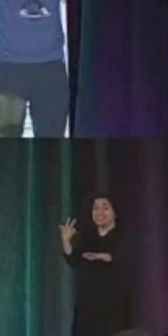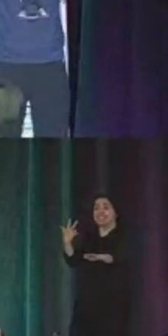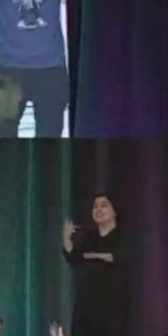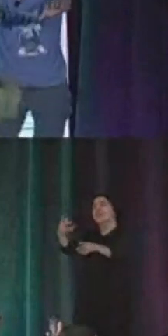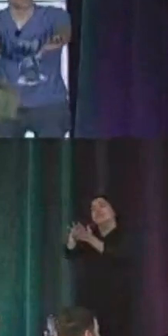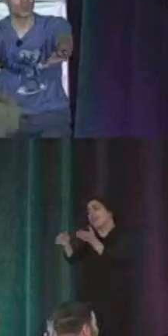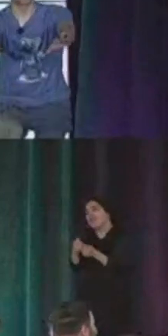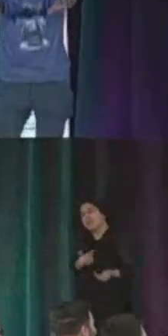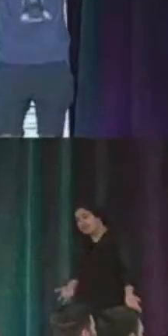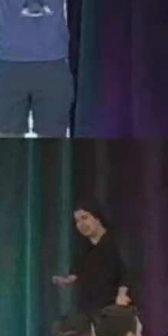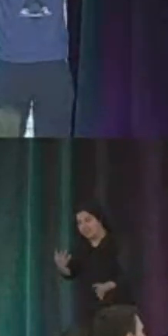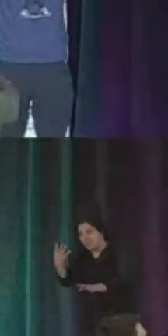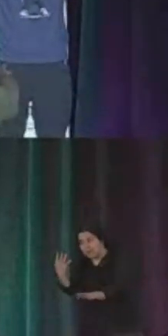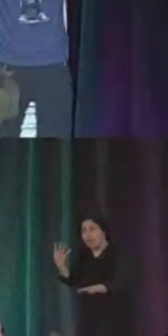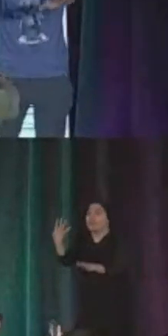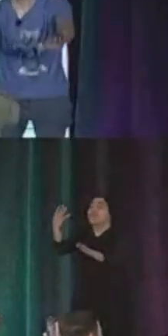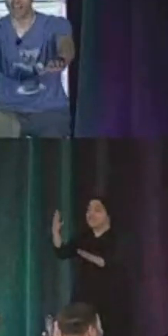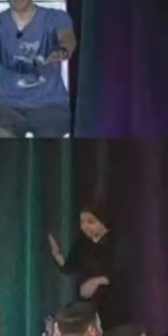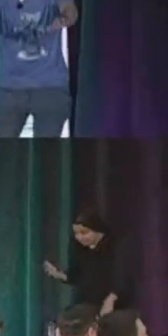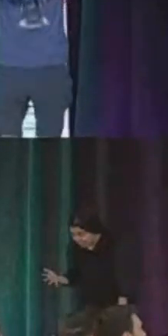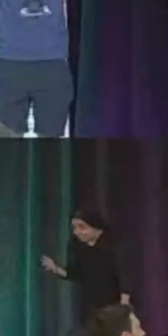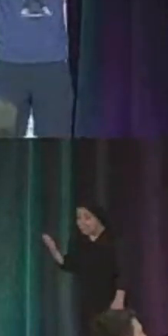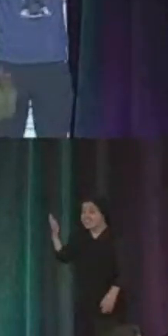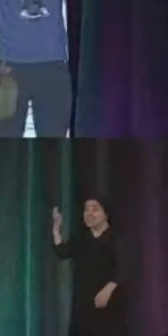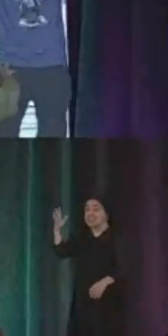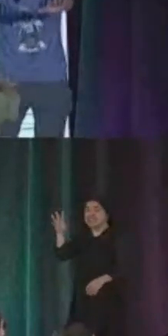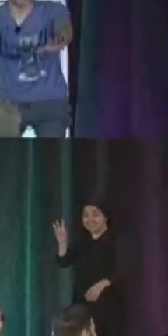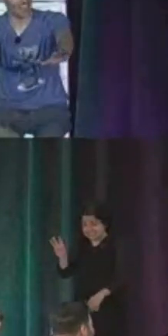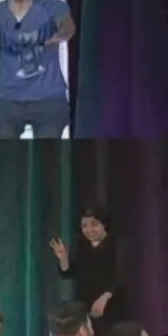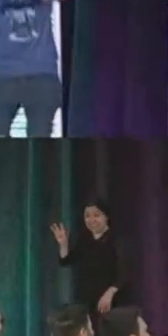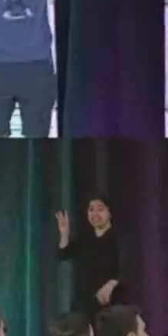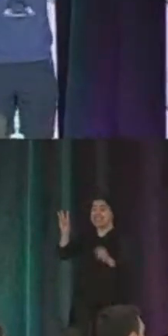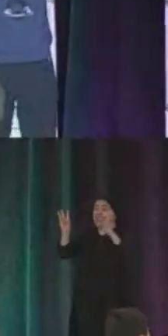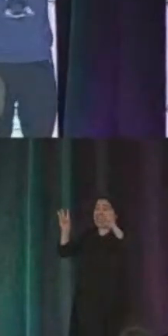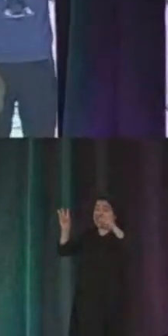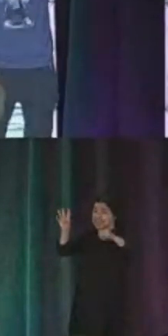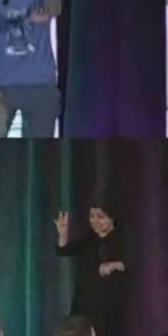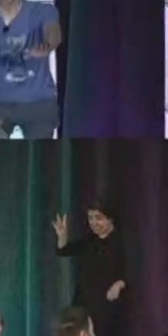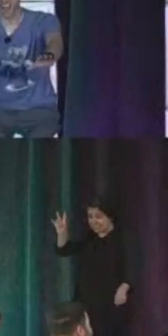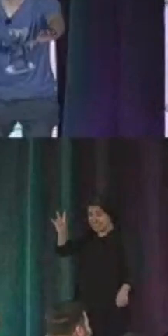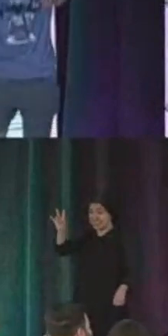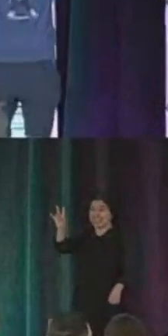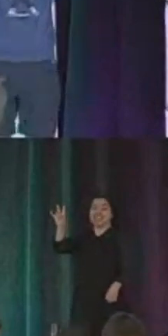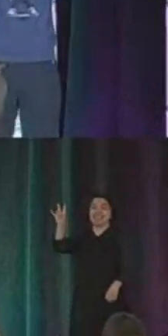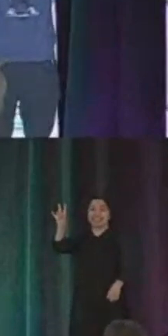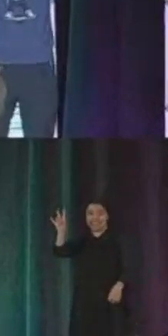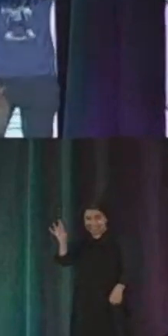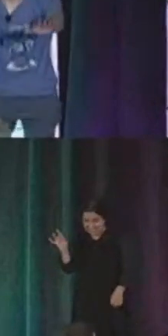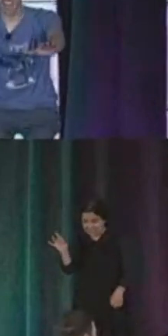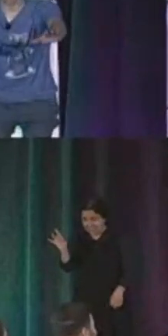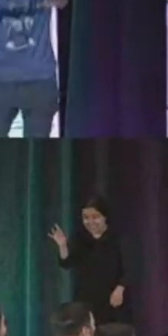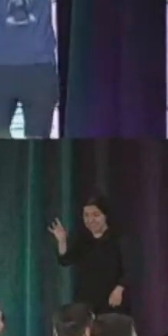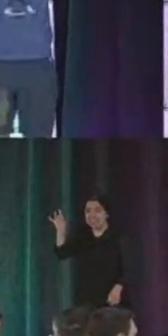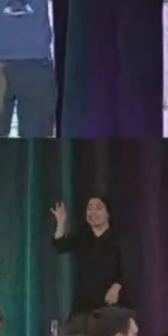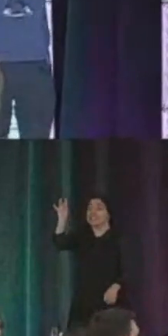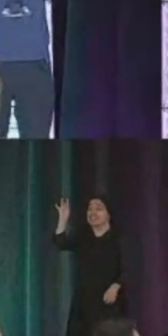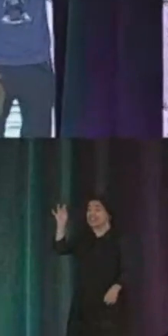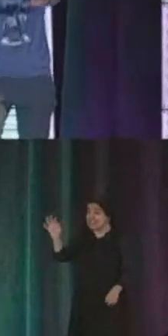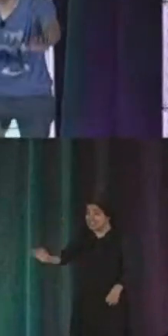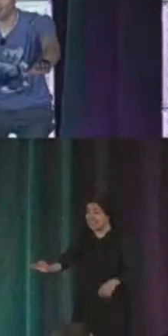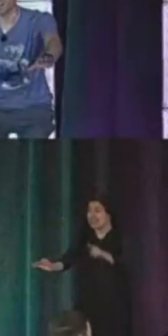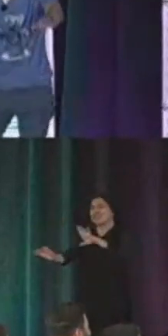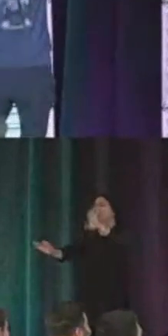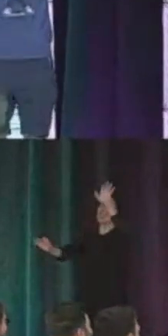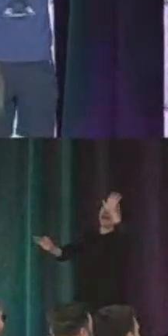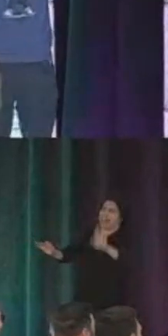count with me. 3, 4, 5. There we go. 6, 7, 8. You're doing